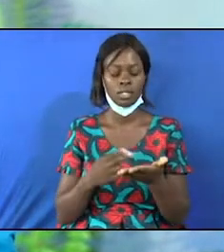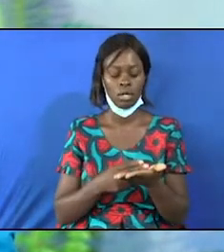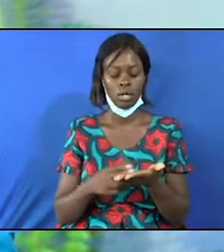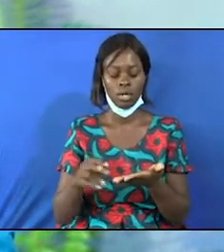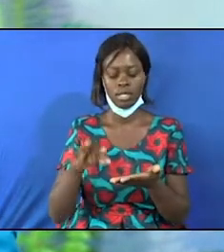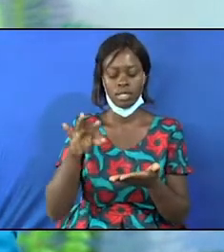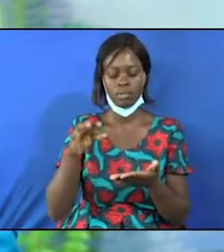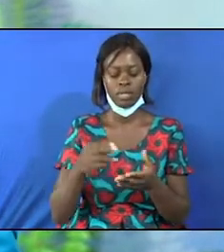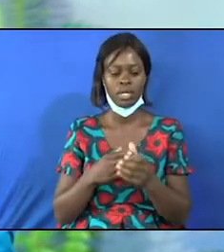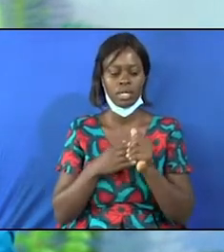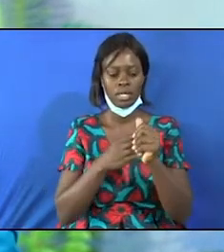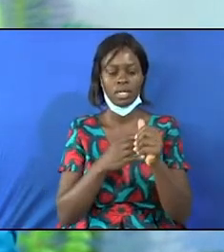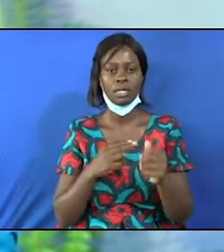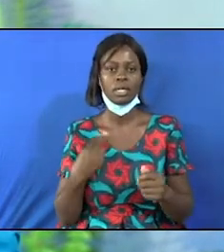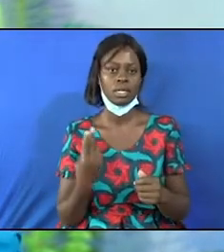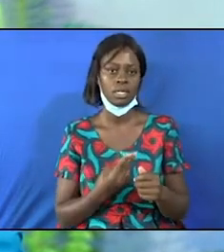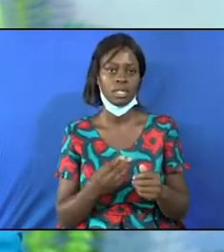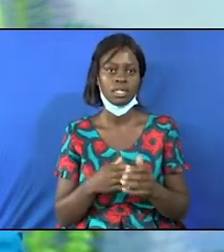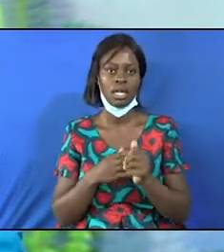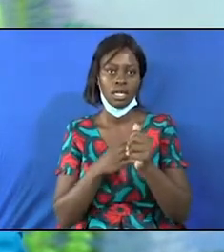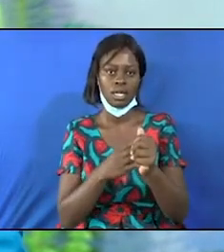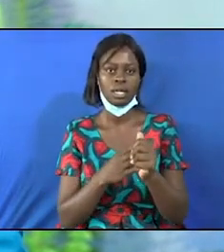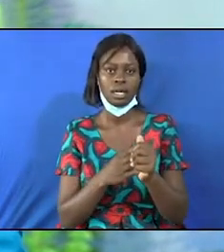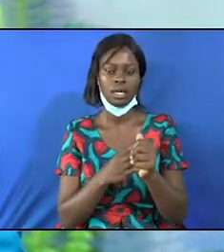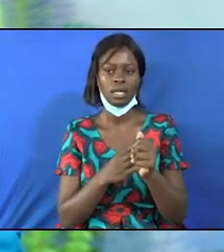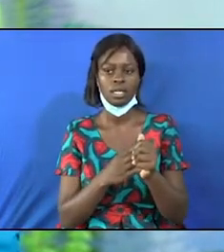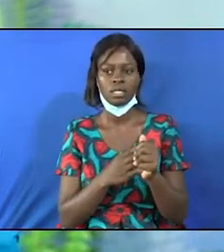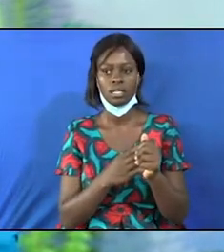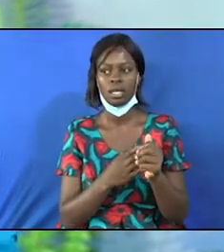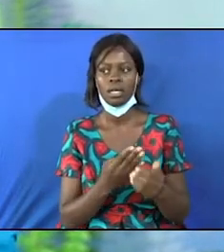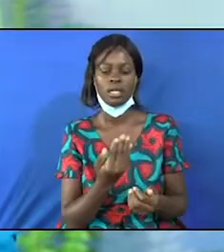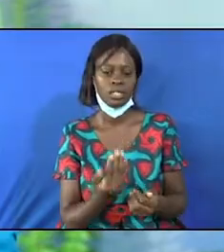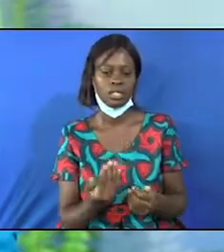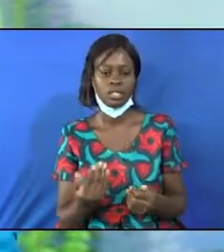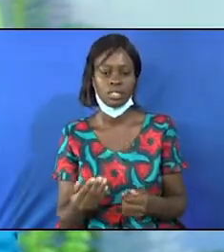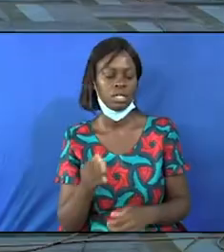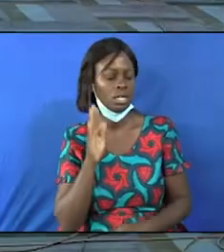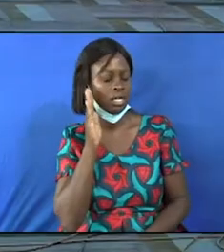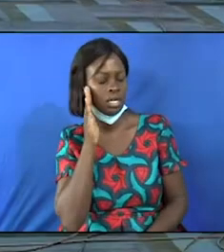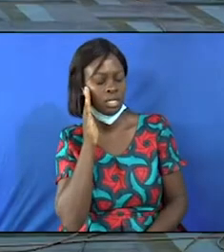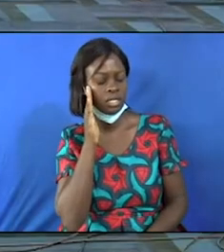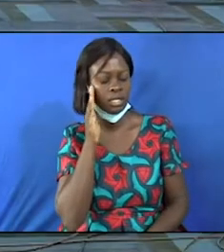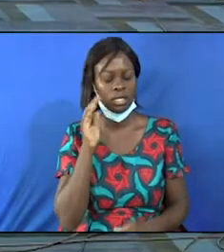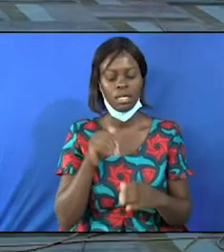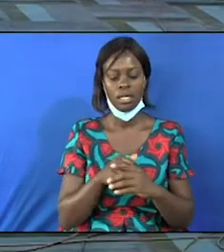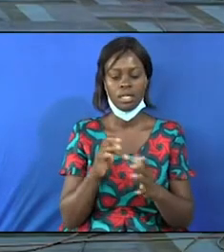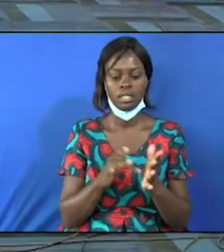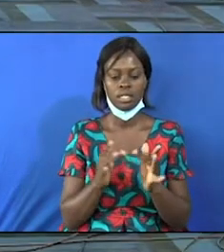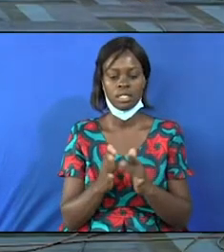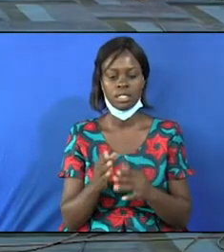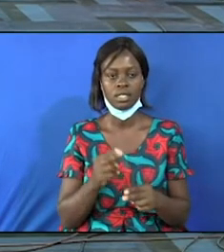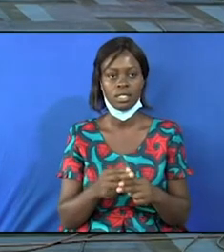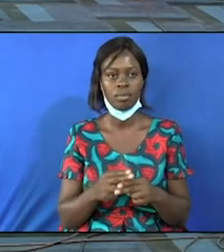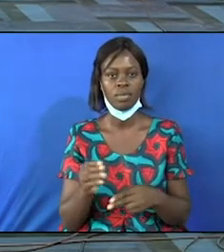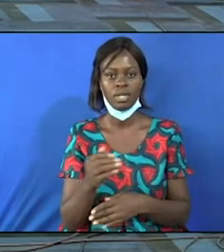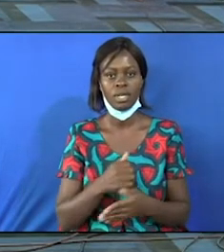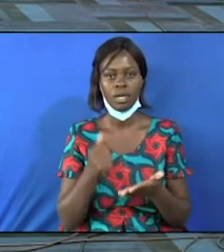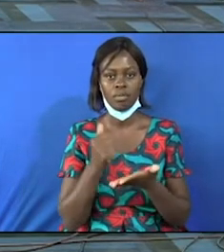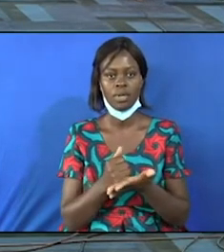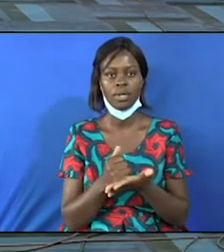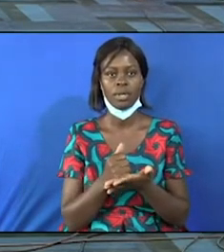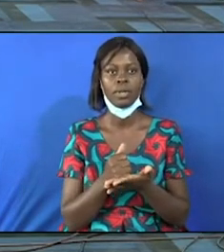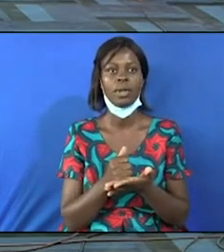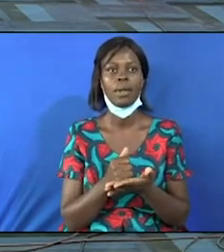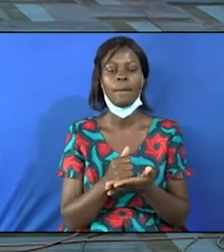Spirit to guide us. Guide the boys and girls who are listening that they will hear your word in Jesus' name. We